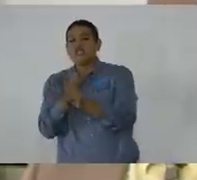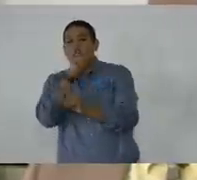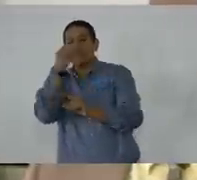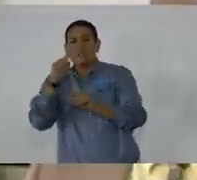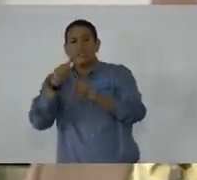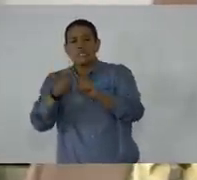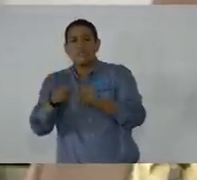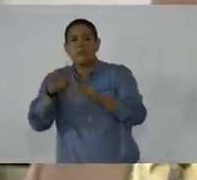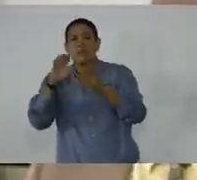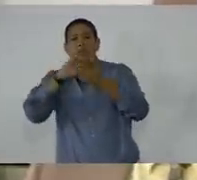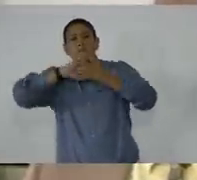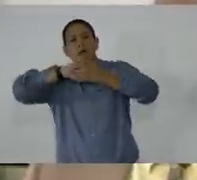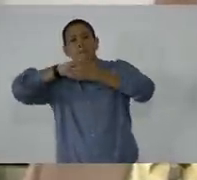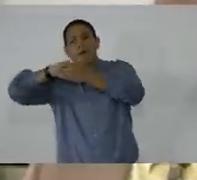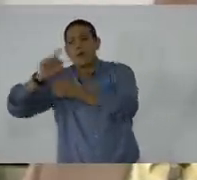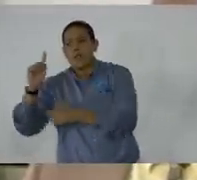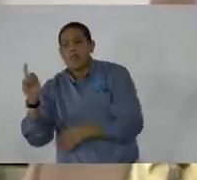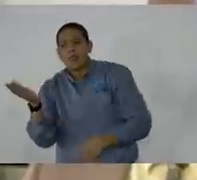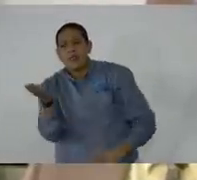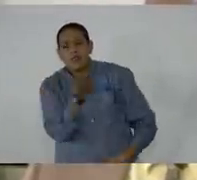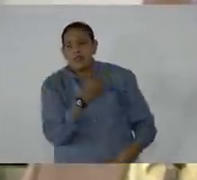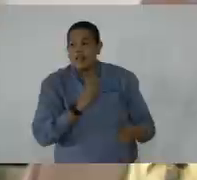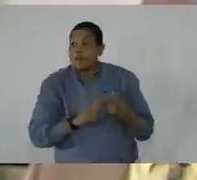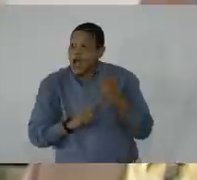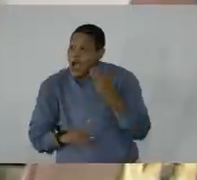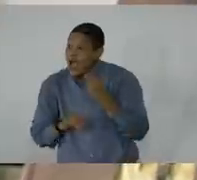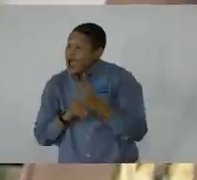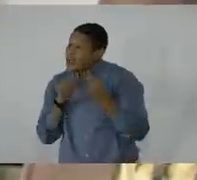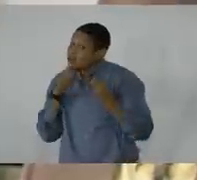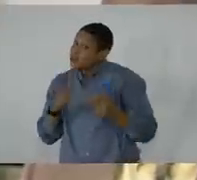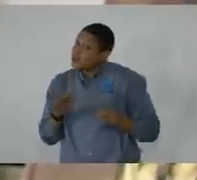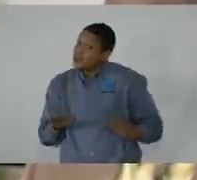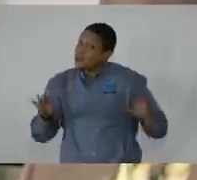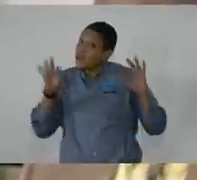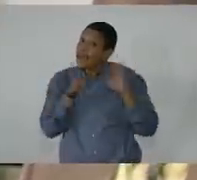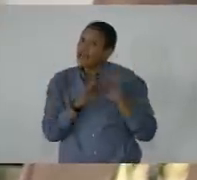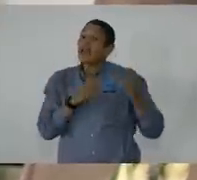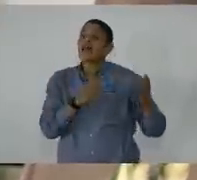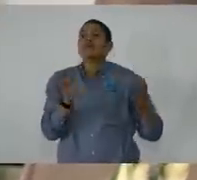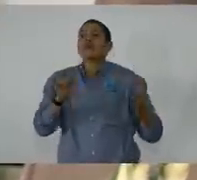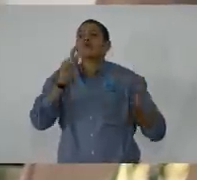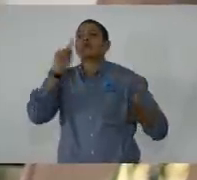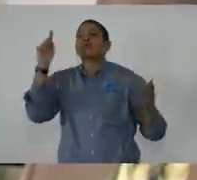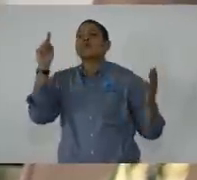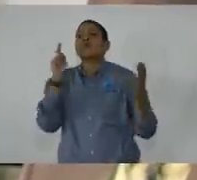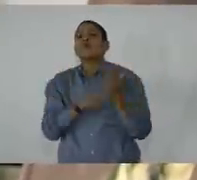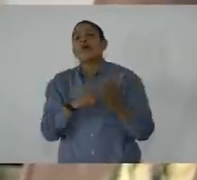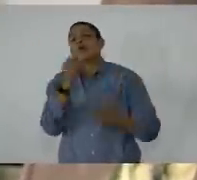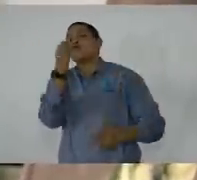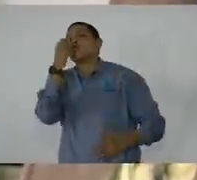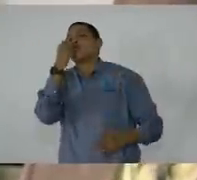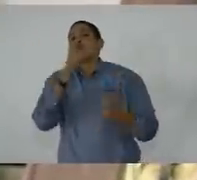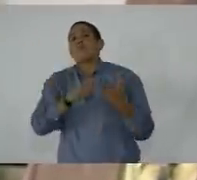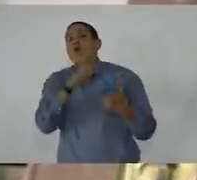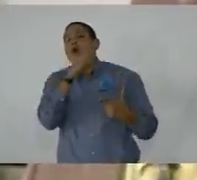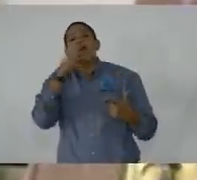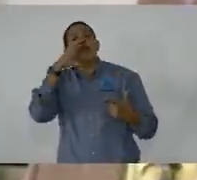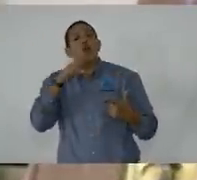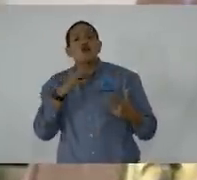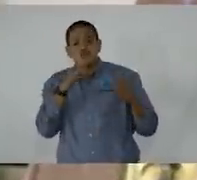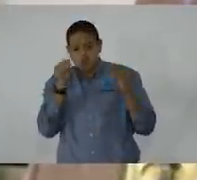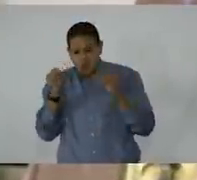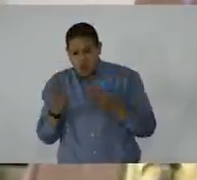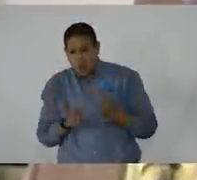on the partnerships that we have, and it is critical then to recognize the Food and Agricultural